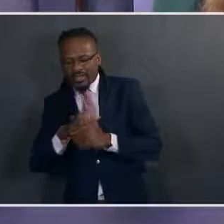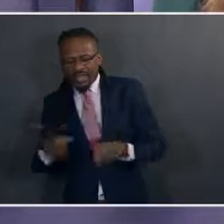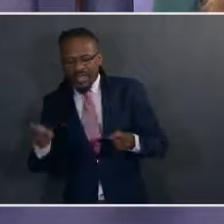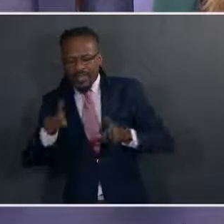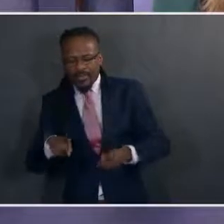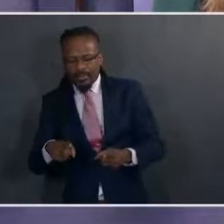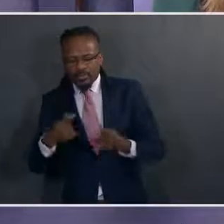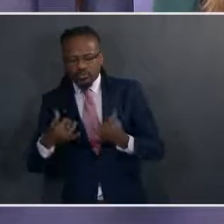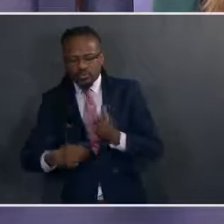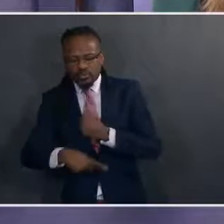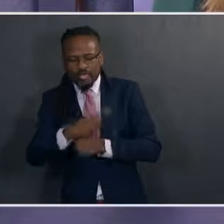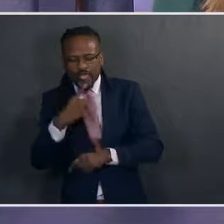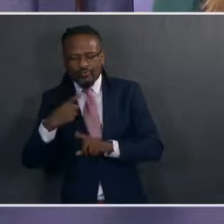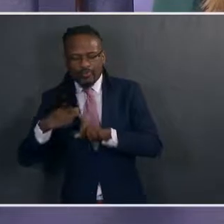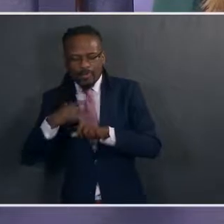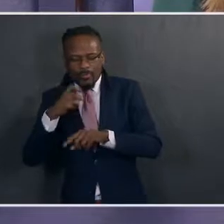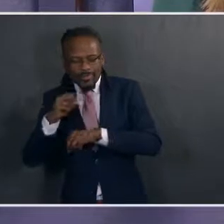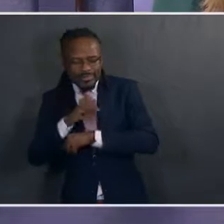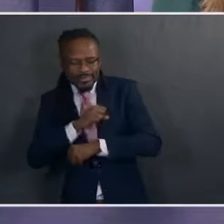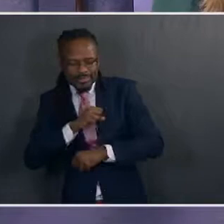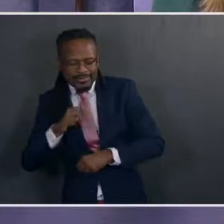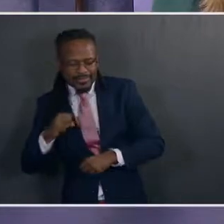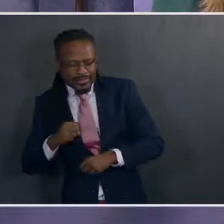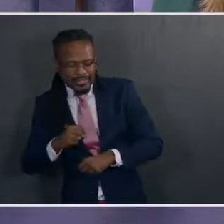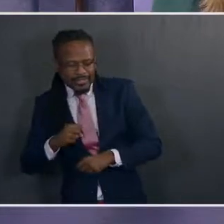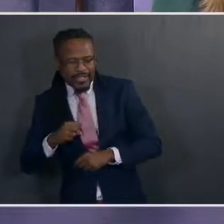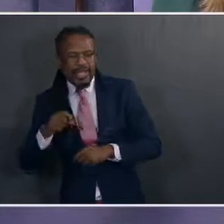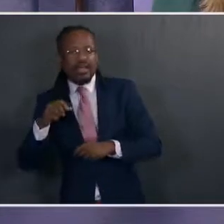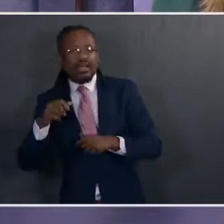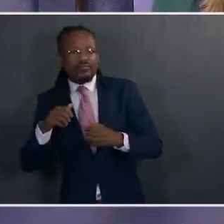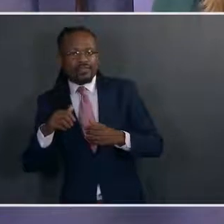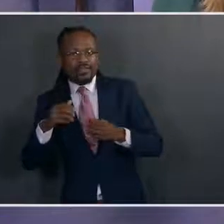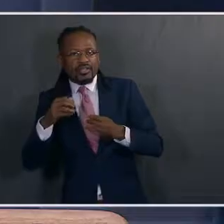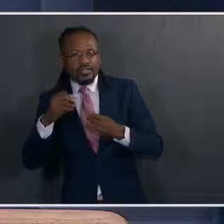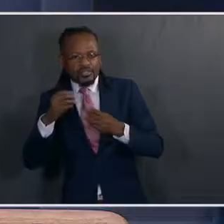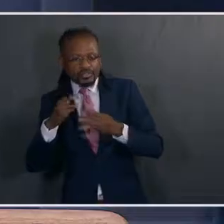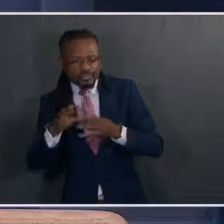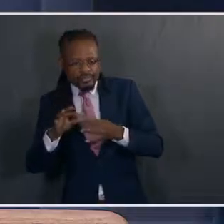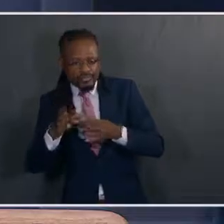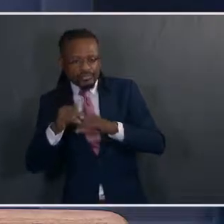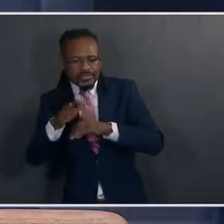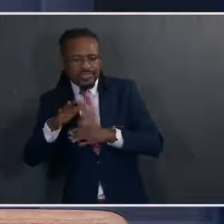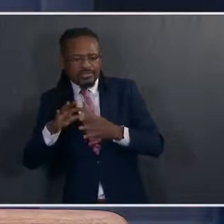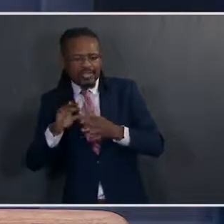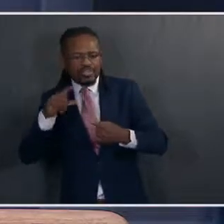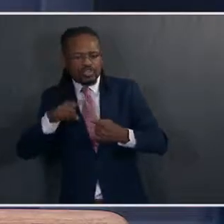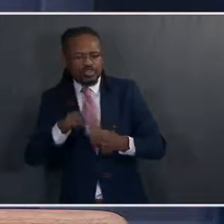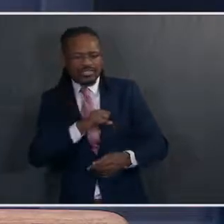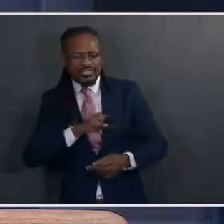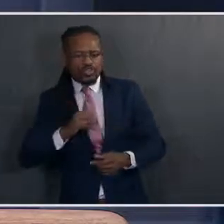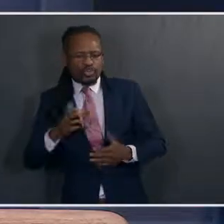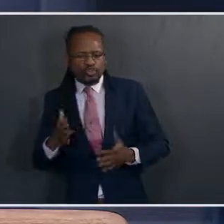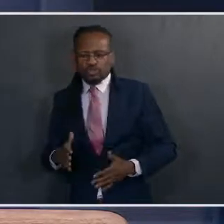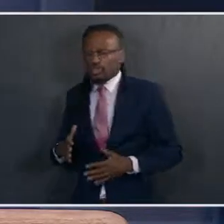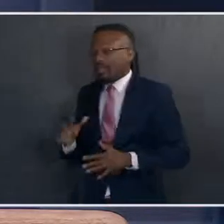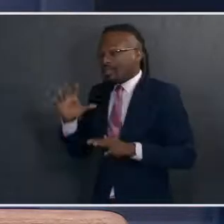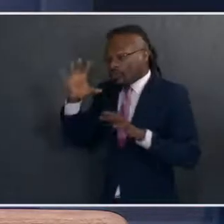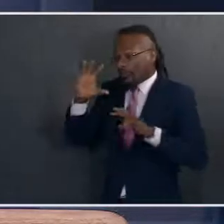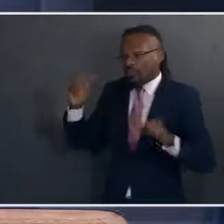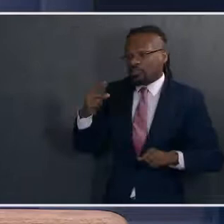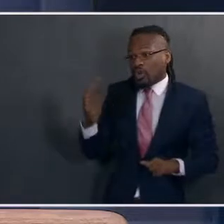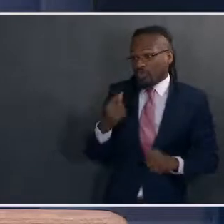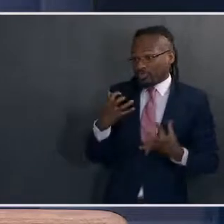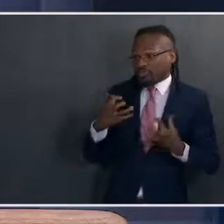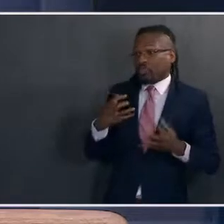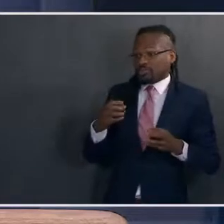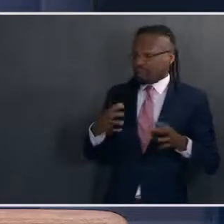the Senate side and whether he had raised that with his messages to senators. Well, presidents always want it to move faster. That's what I can